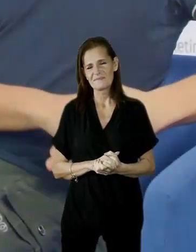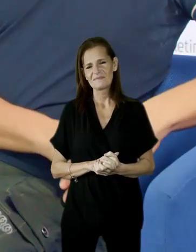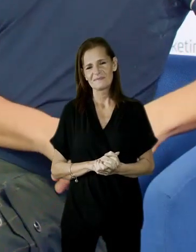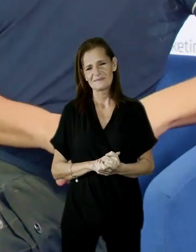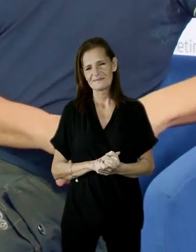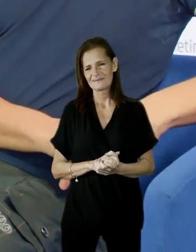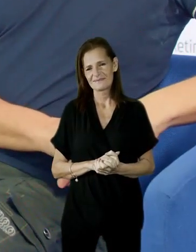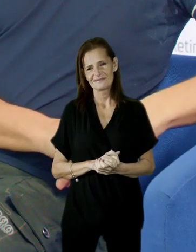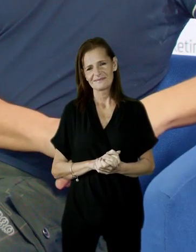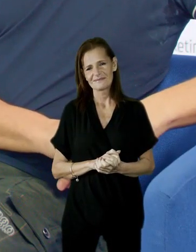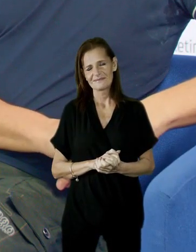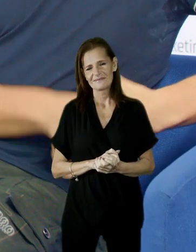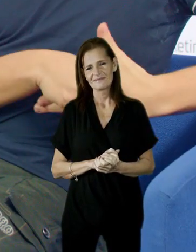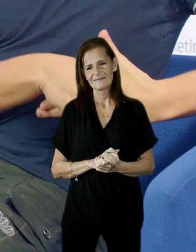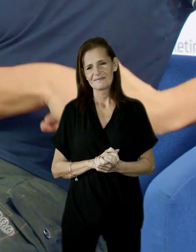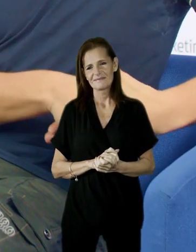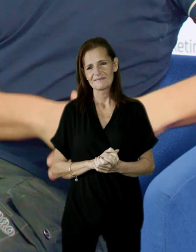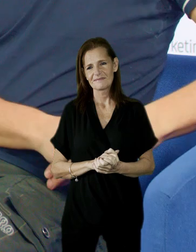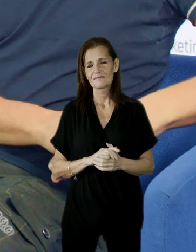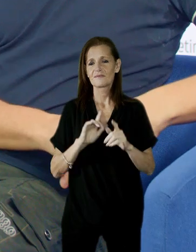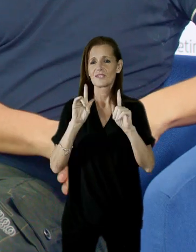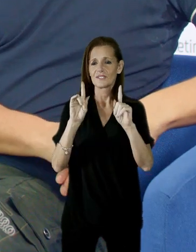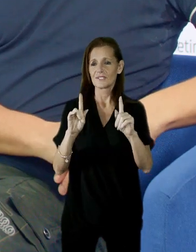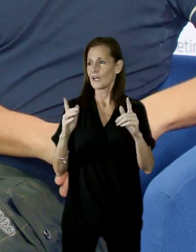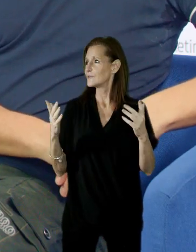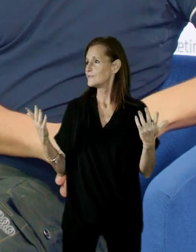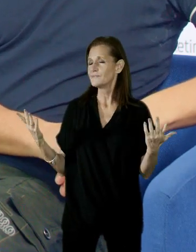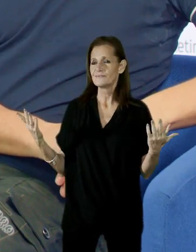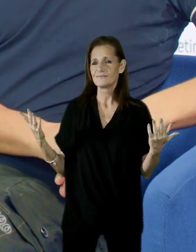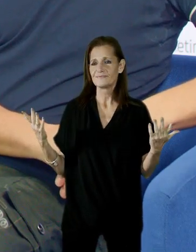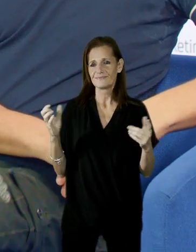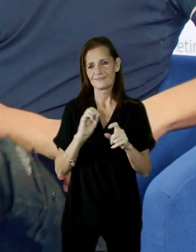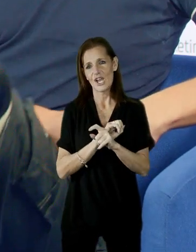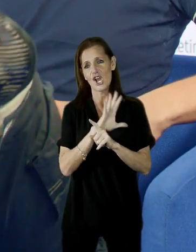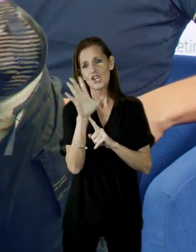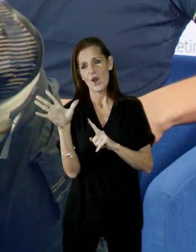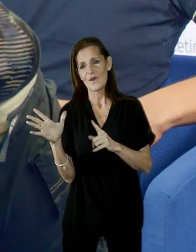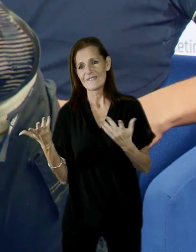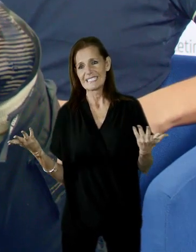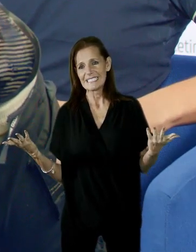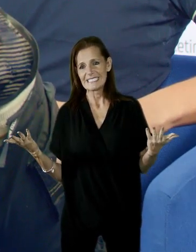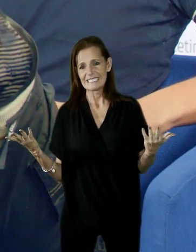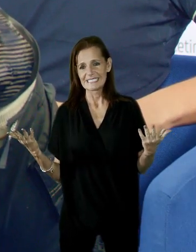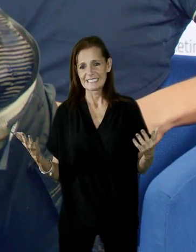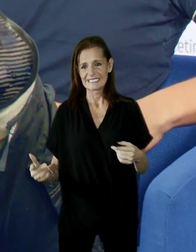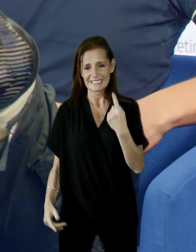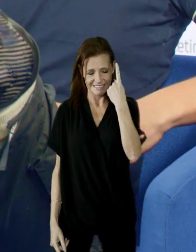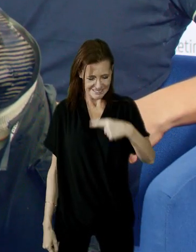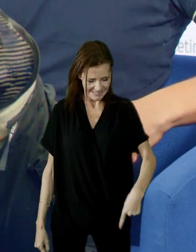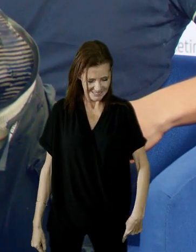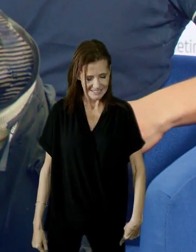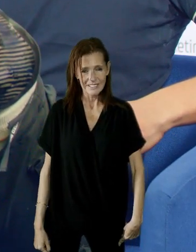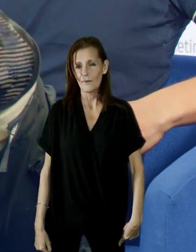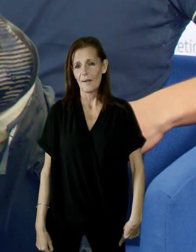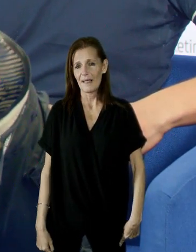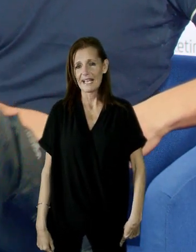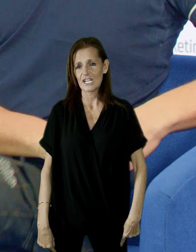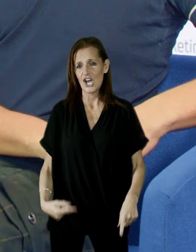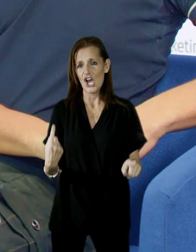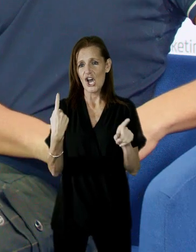So firstly, let me address the elephant in our COVID compliant room. We've got a one-legged guy talking about a